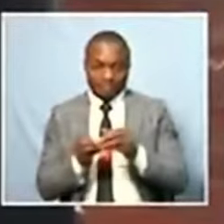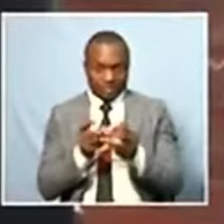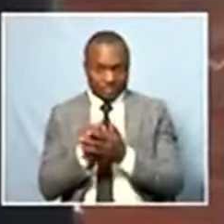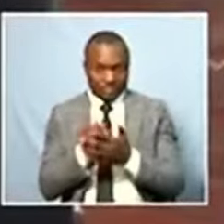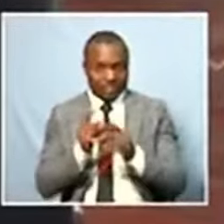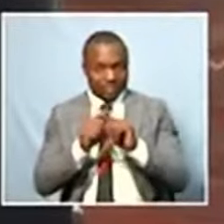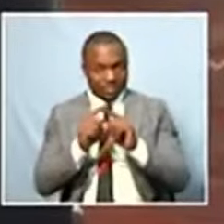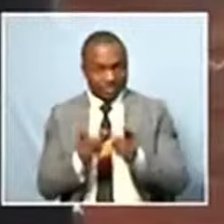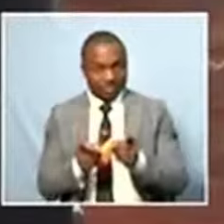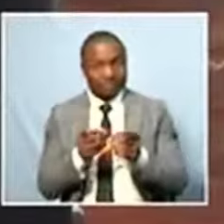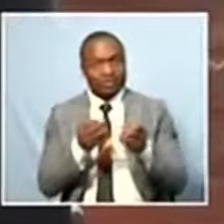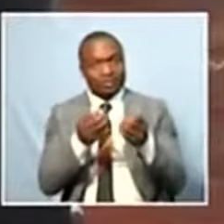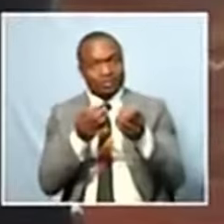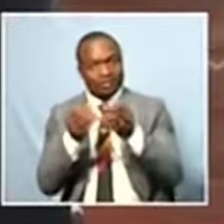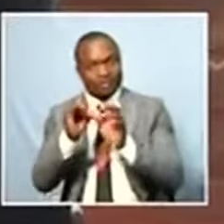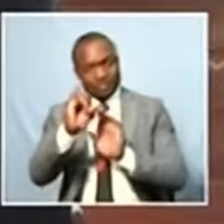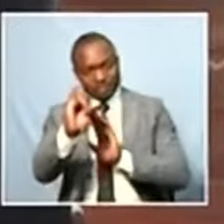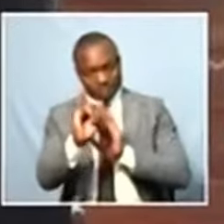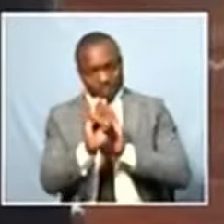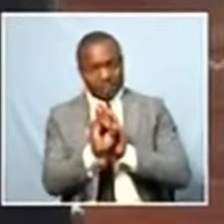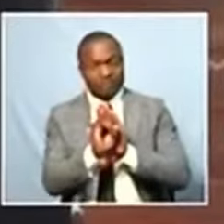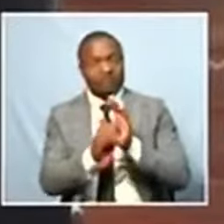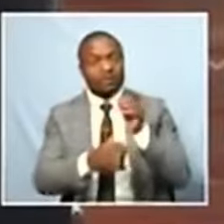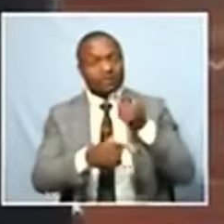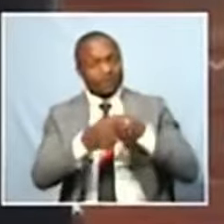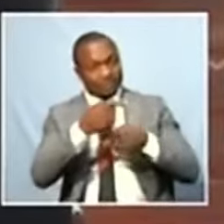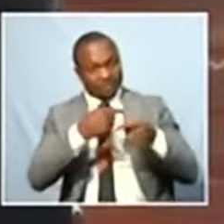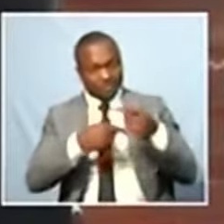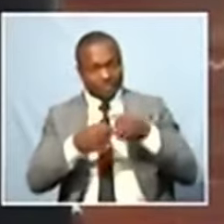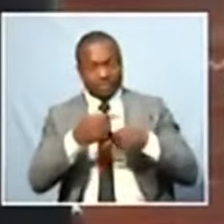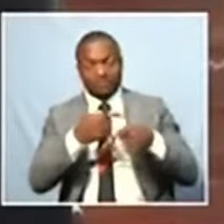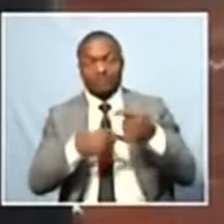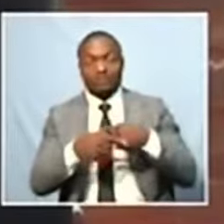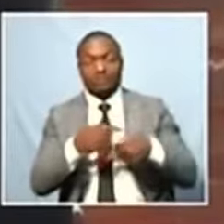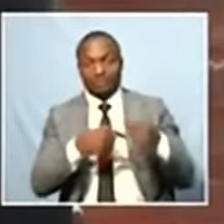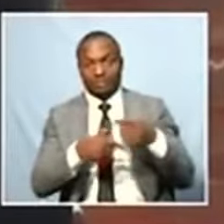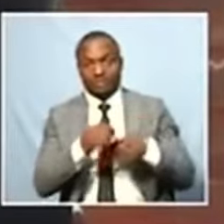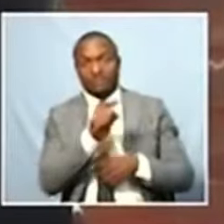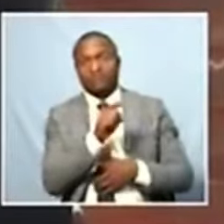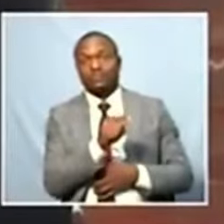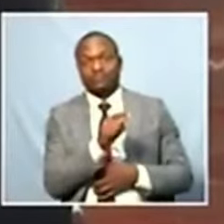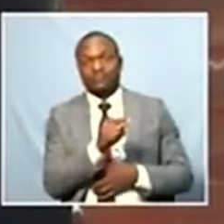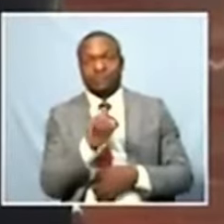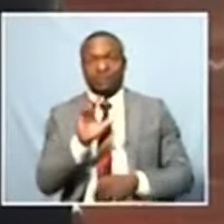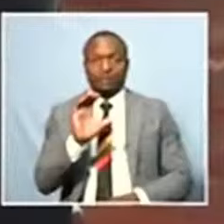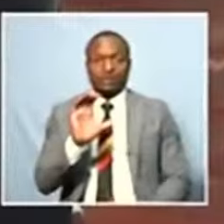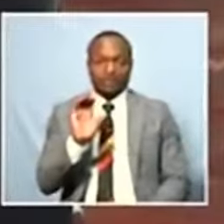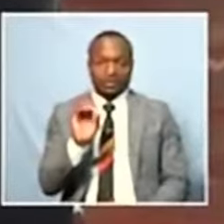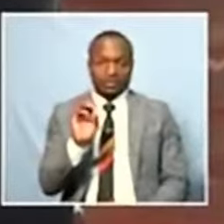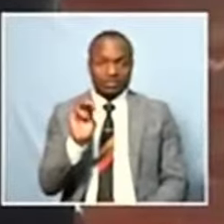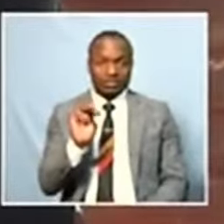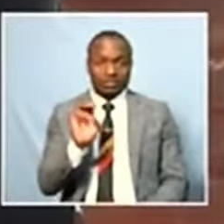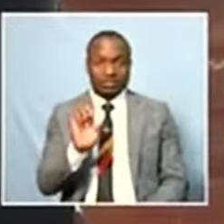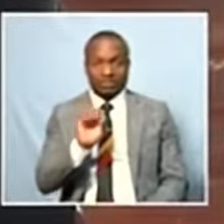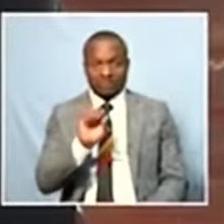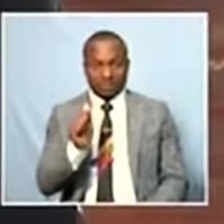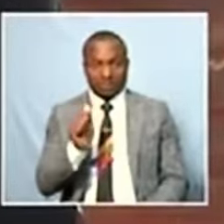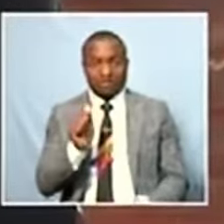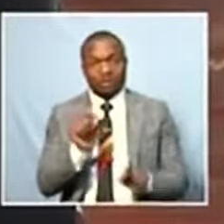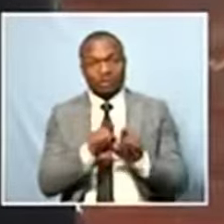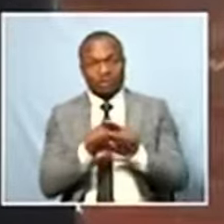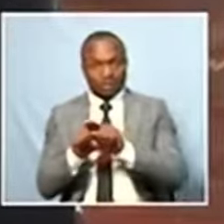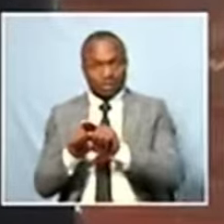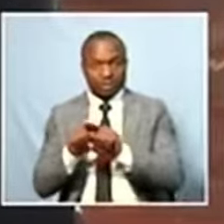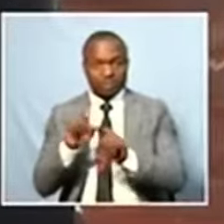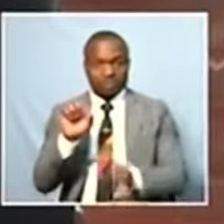most of the importations are coming from the region, as I indicated, COMESA and SADC. And maybe also